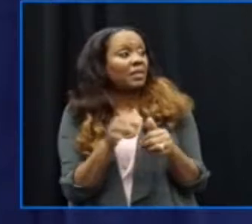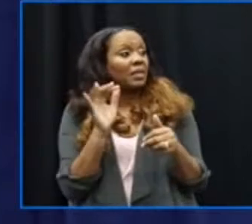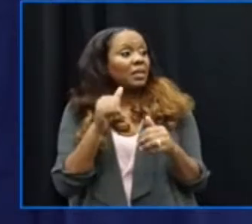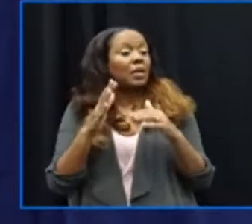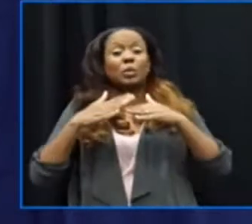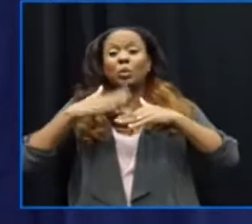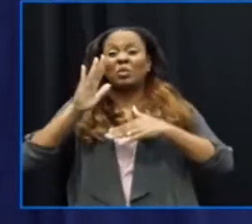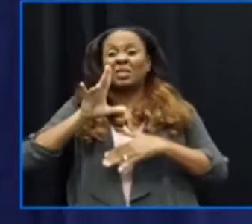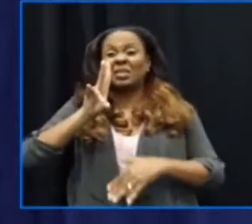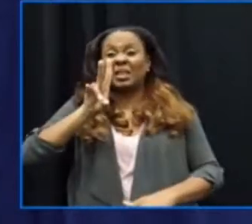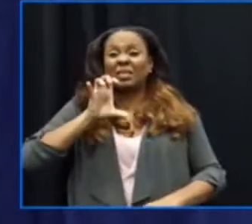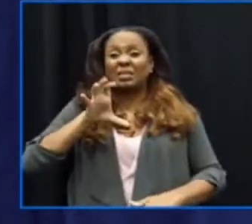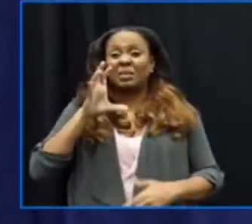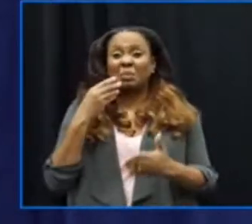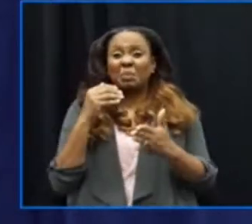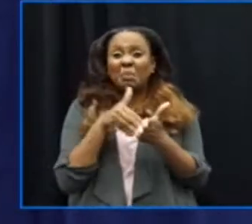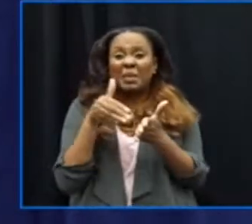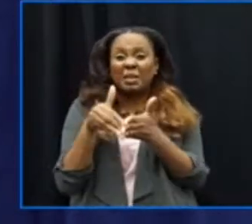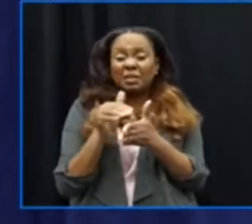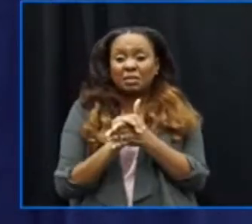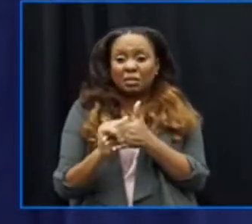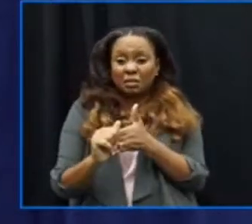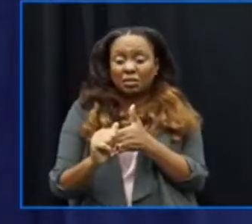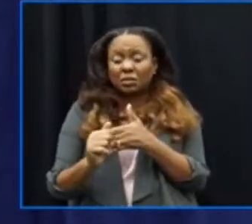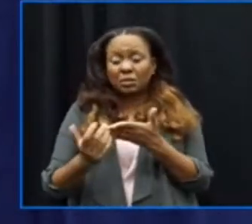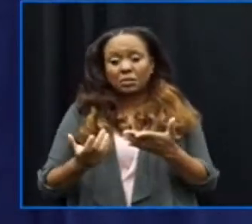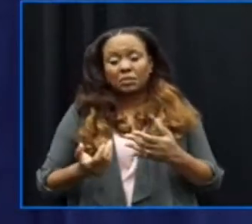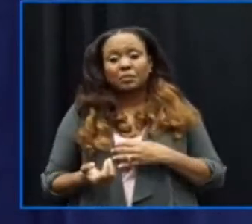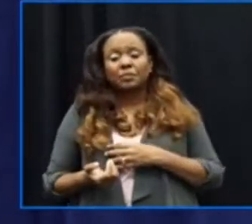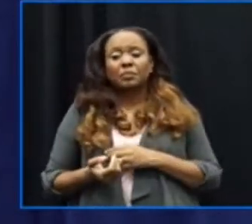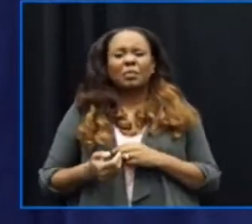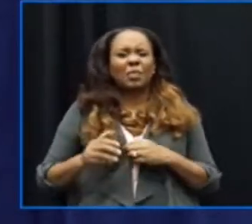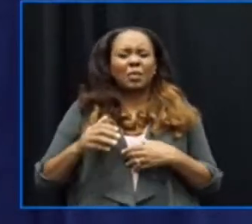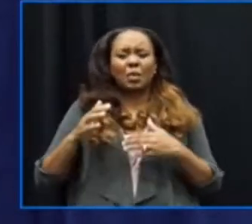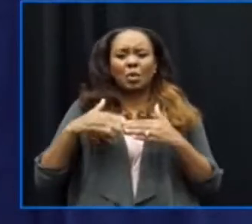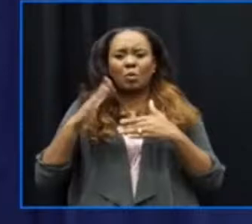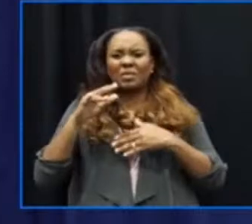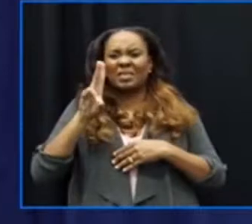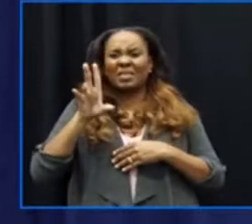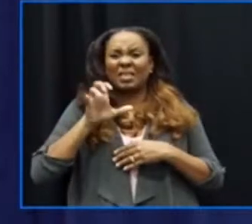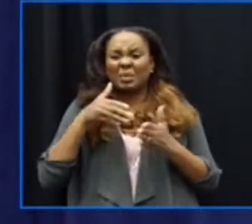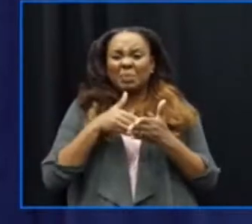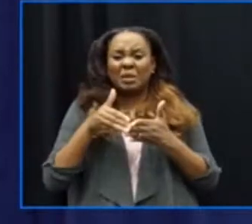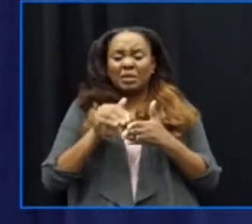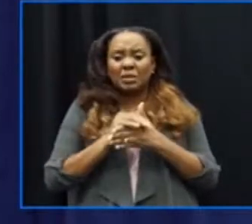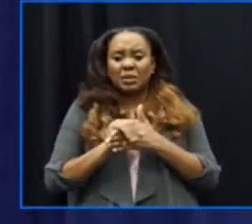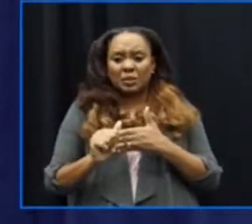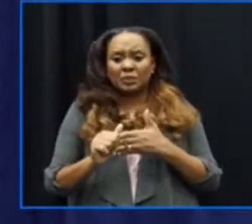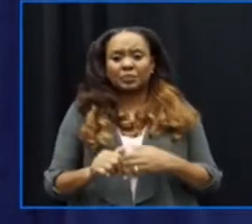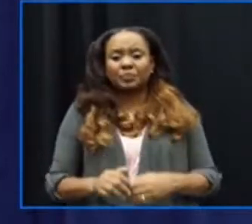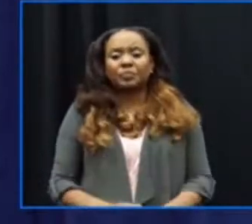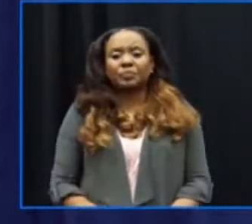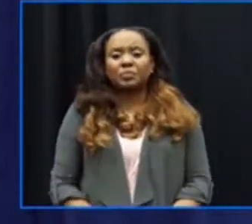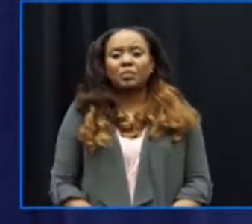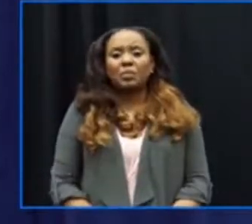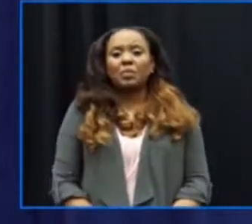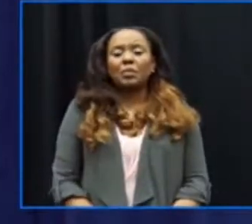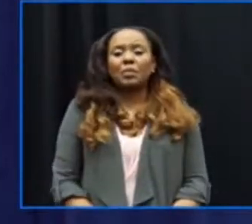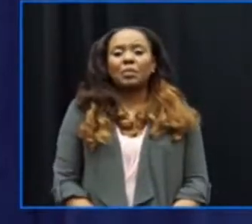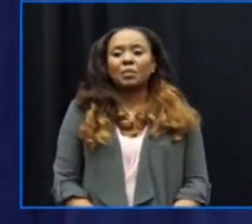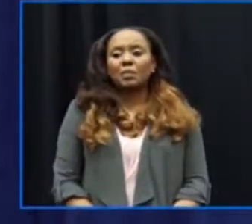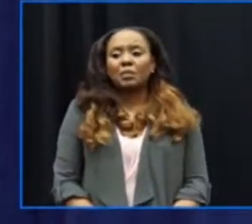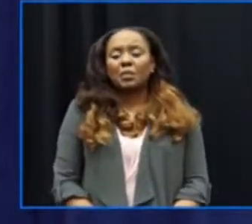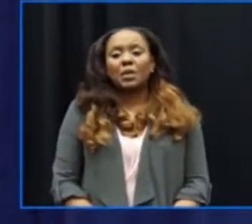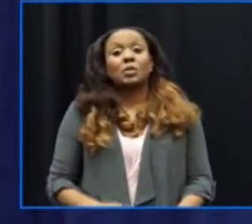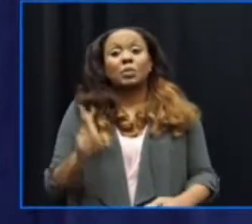$700 million in 1 year. So from $200 million a year today, it's only 3 times as large a gap that needs